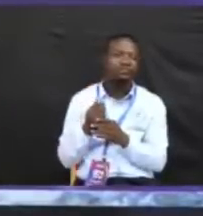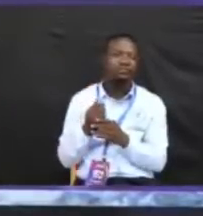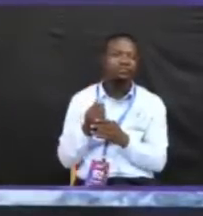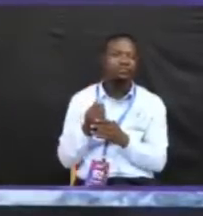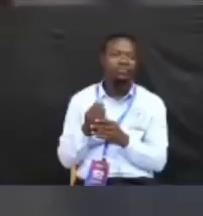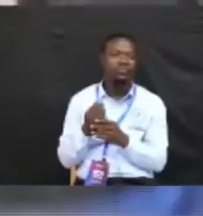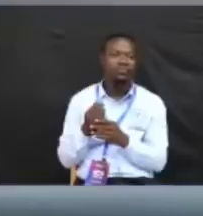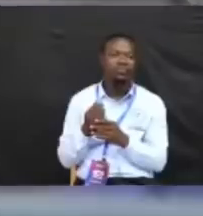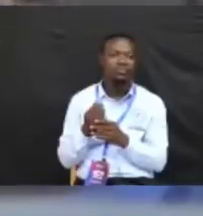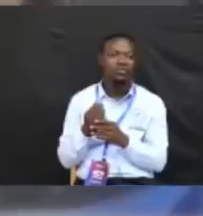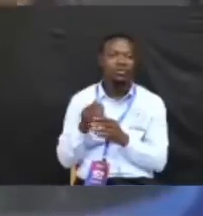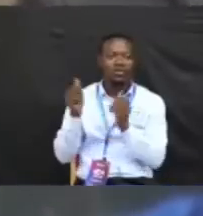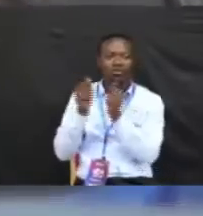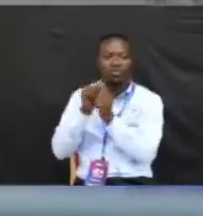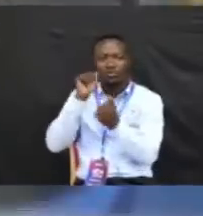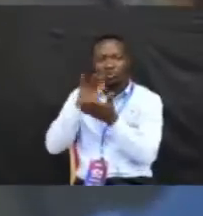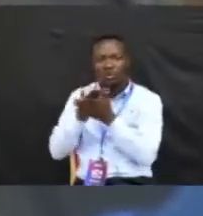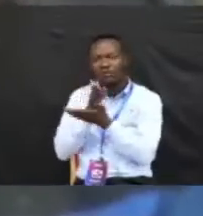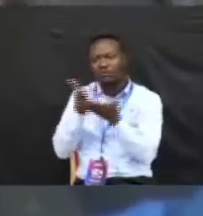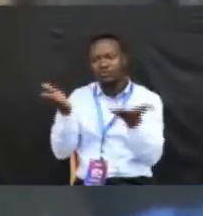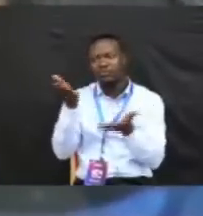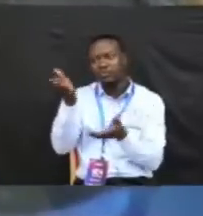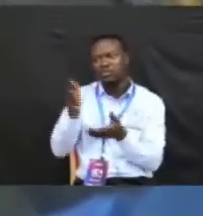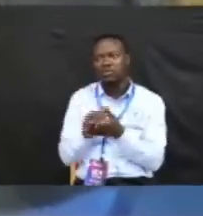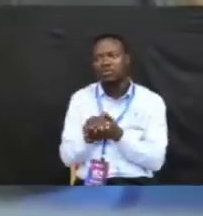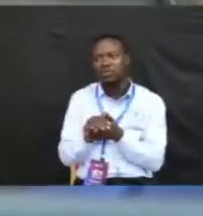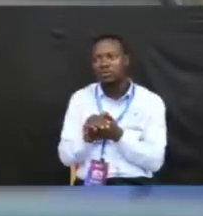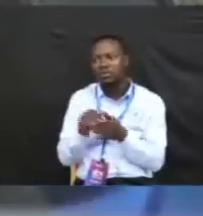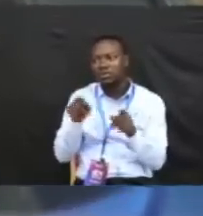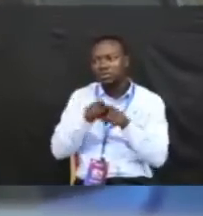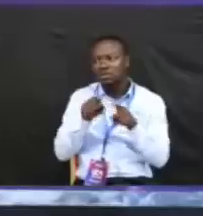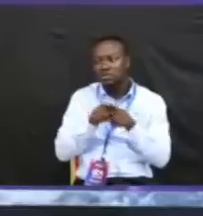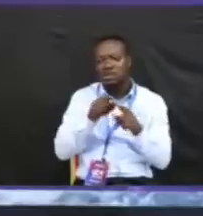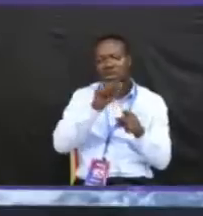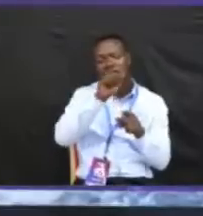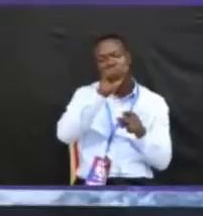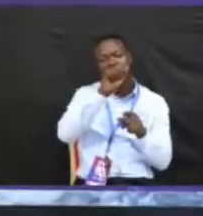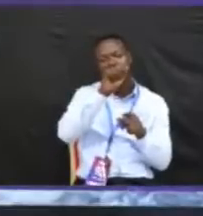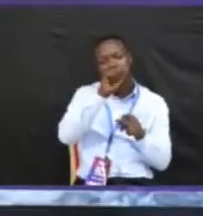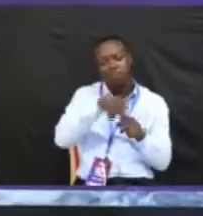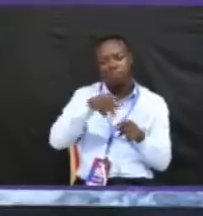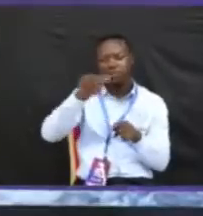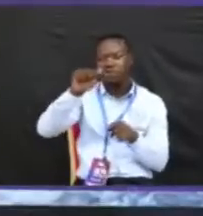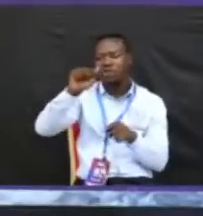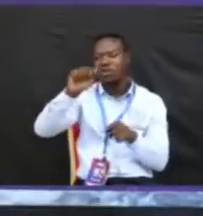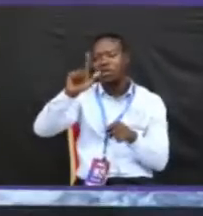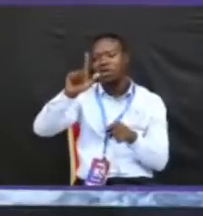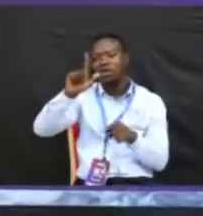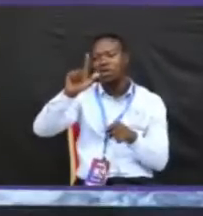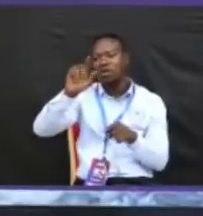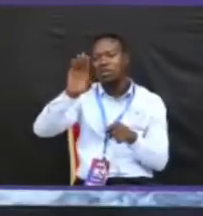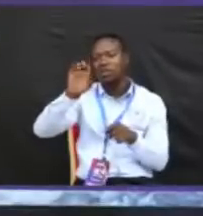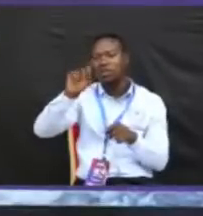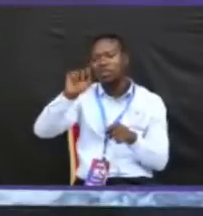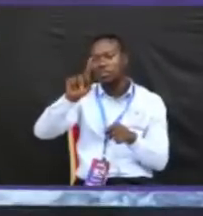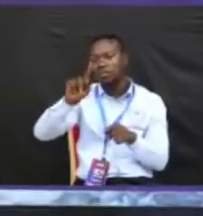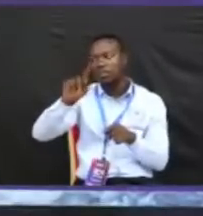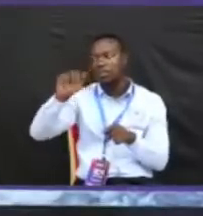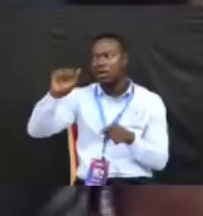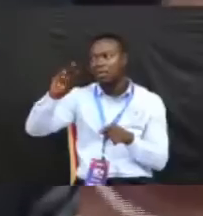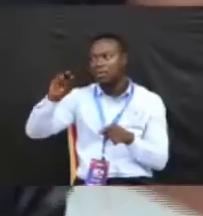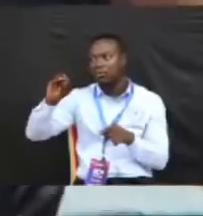Their spouses are duly acknowledged. We also have Apostle Abbert Moa. You also